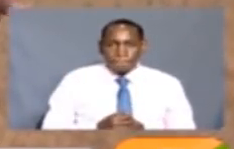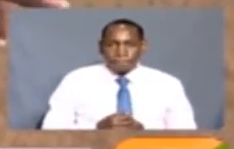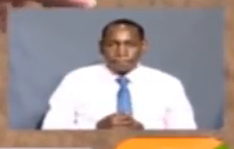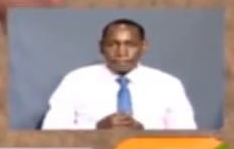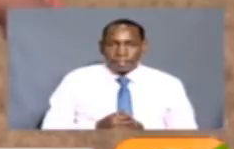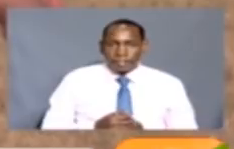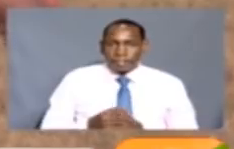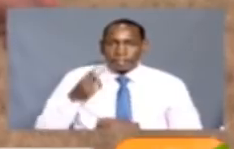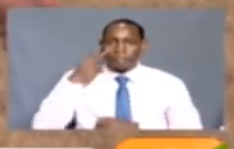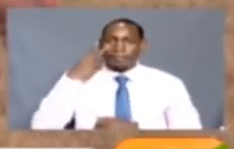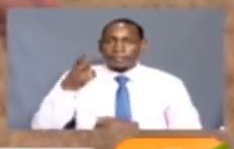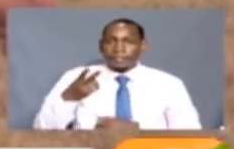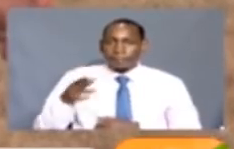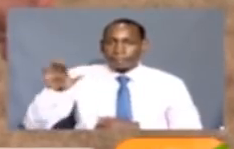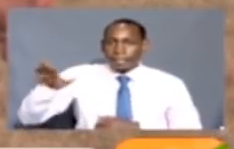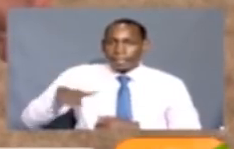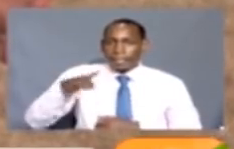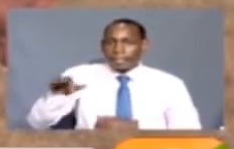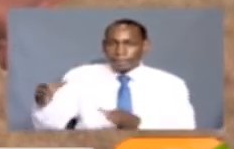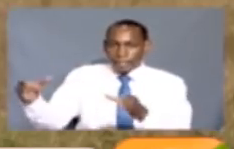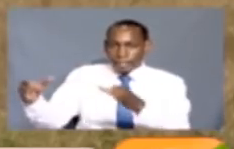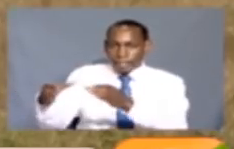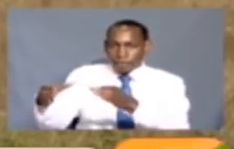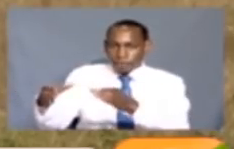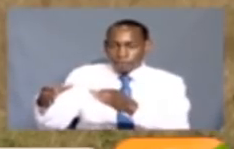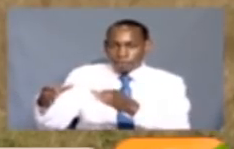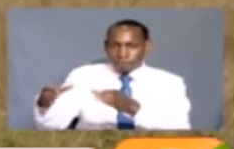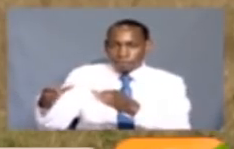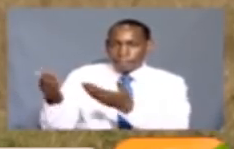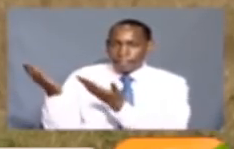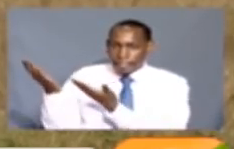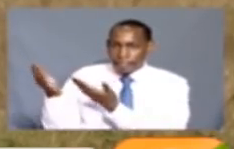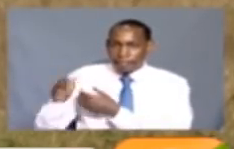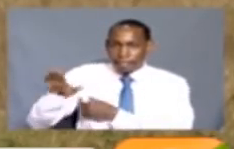Oh, look at the baby. Look at the baby.